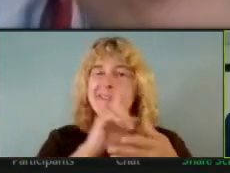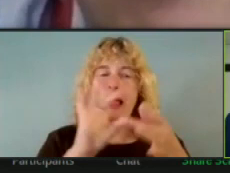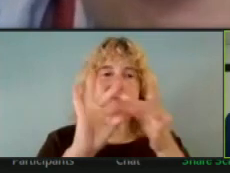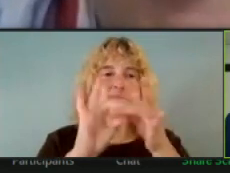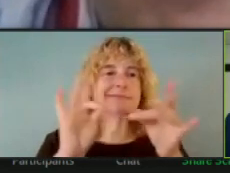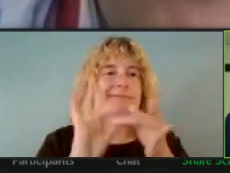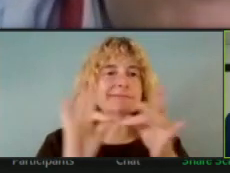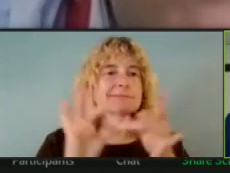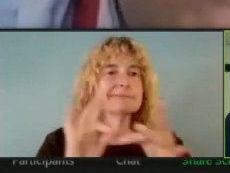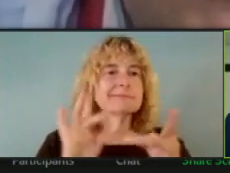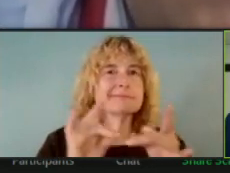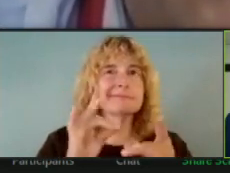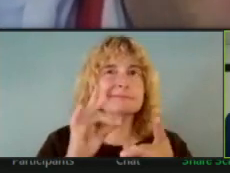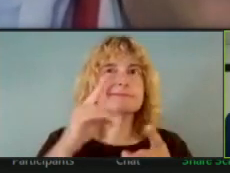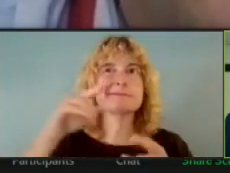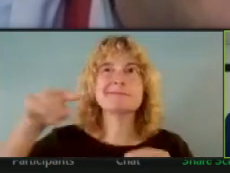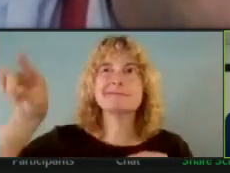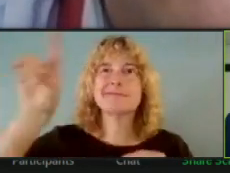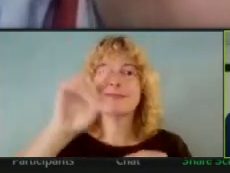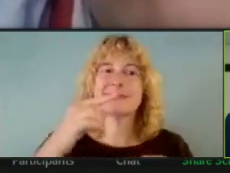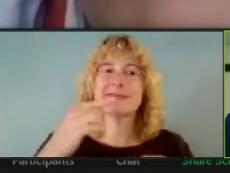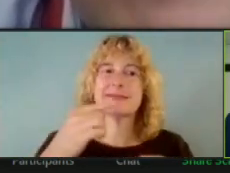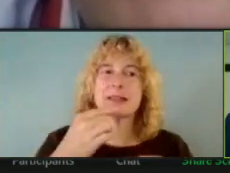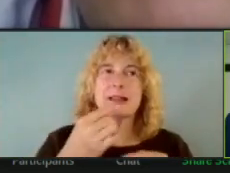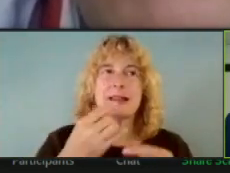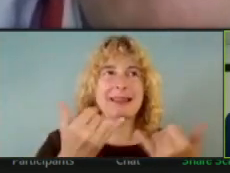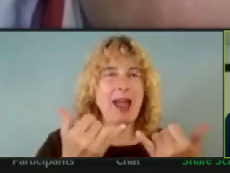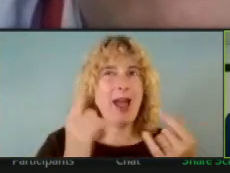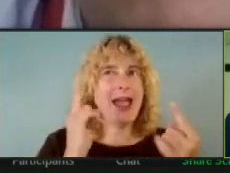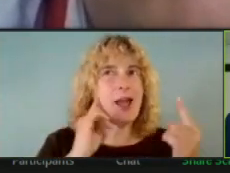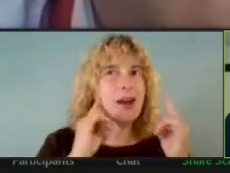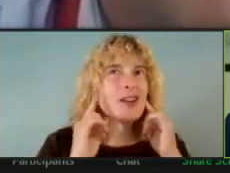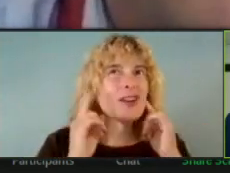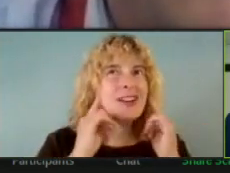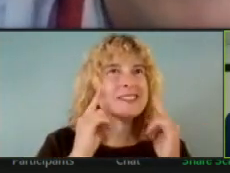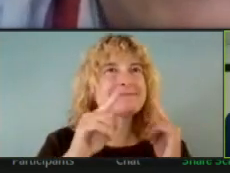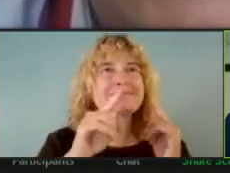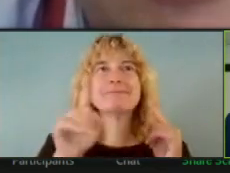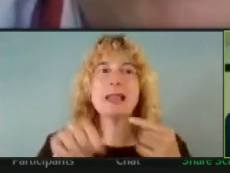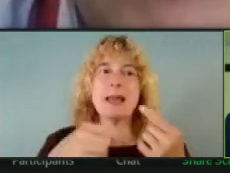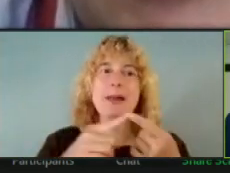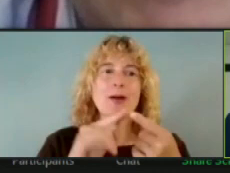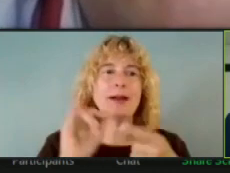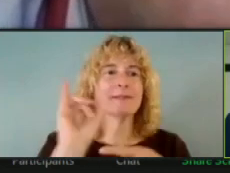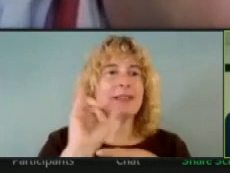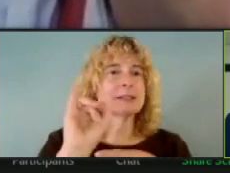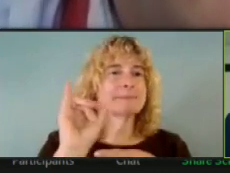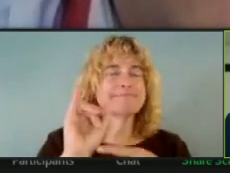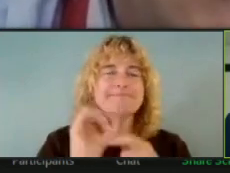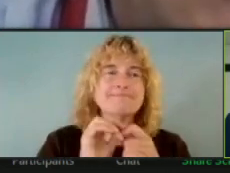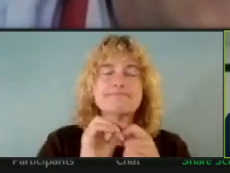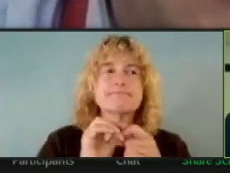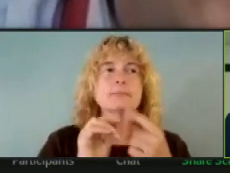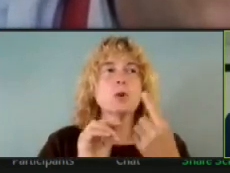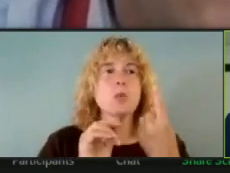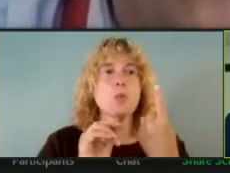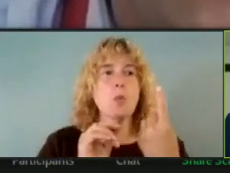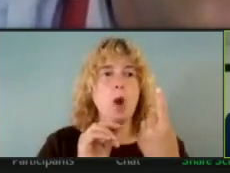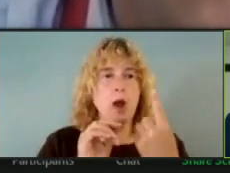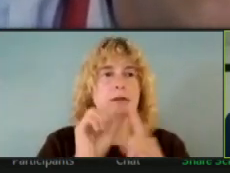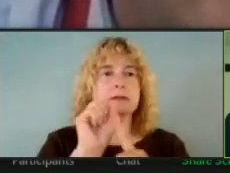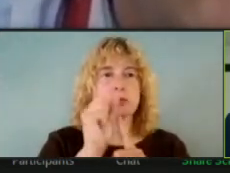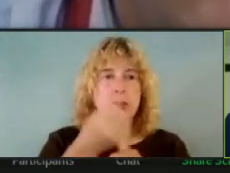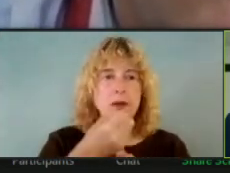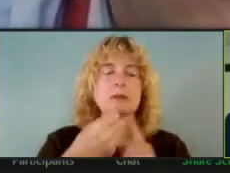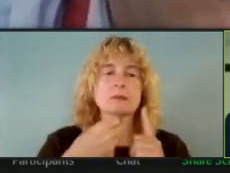there about the infection, and then a case that we had. And I was going to